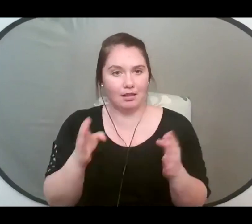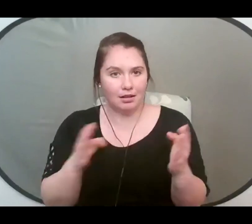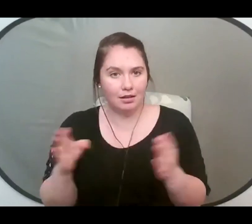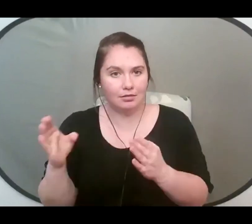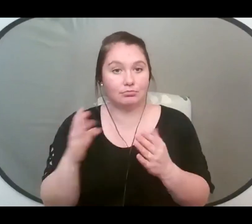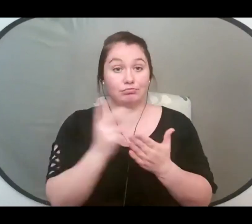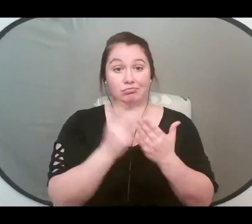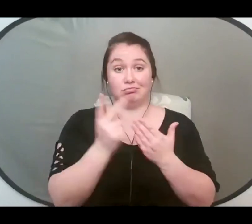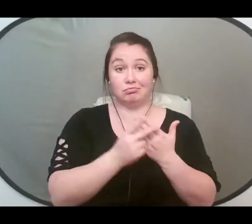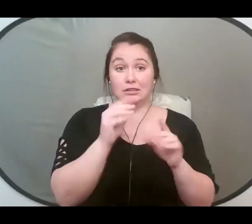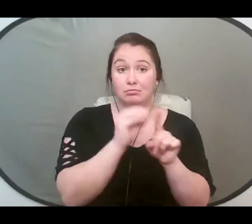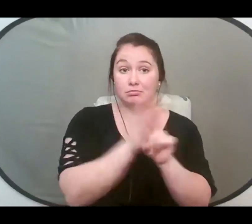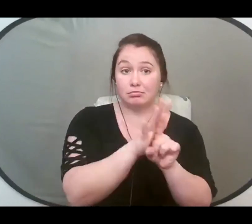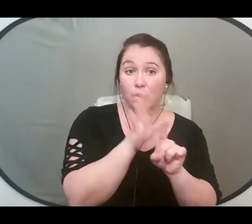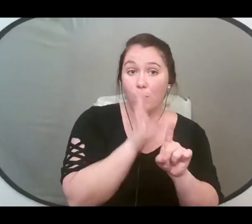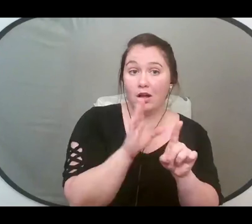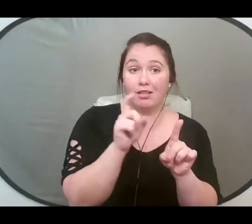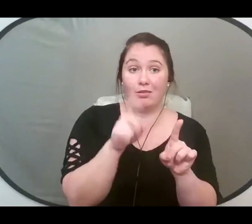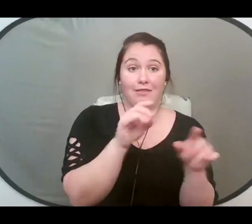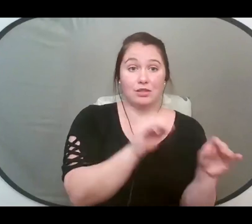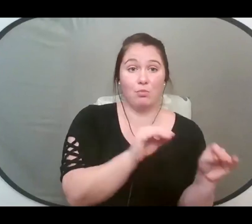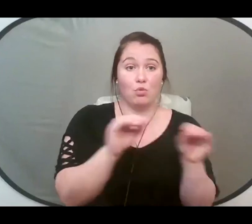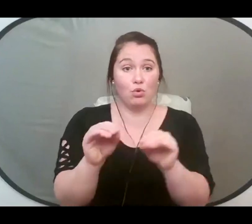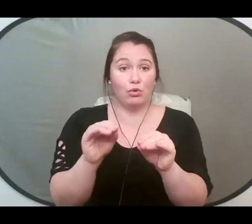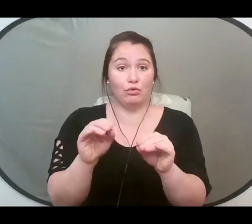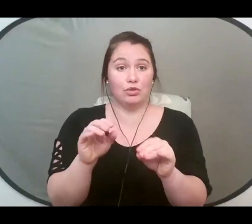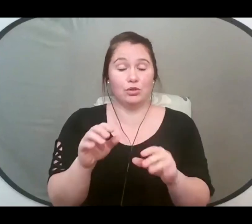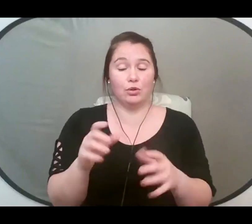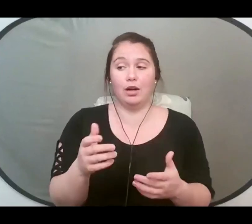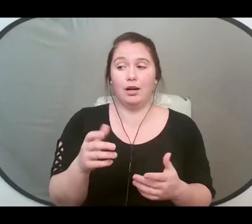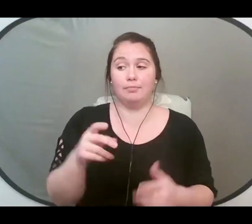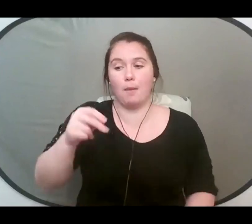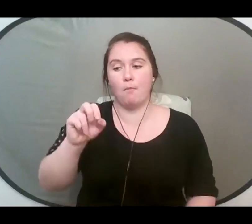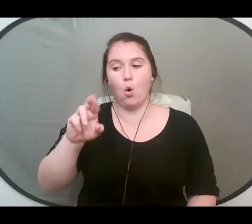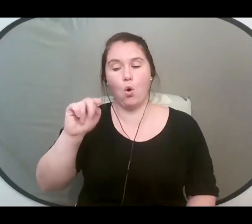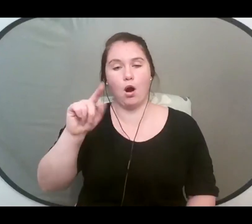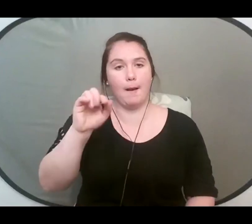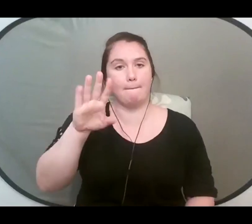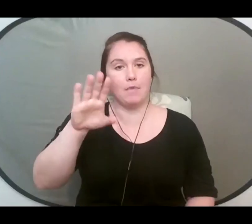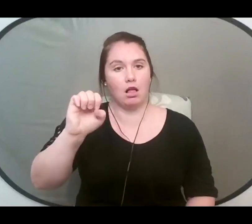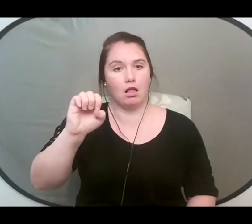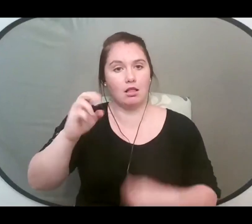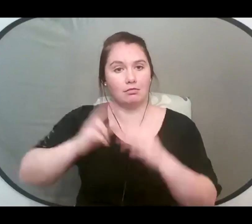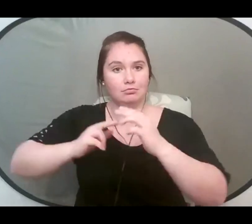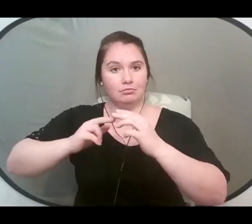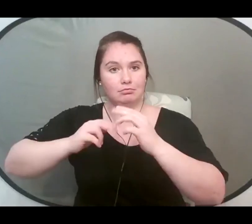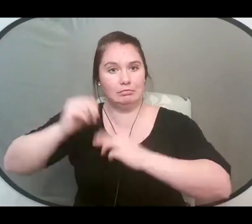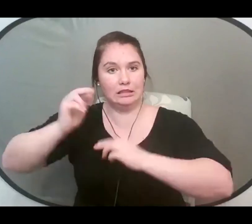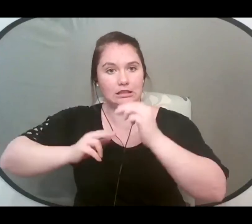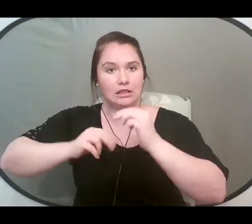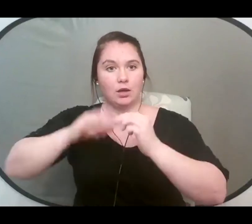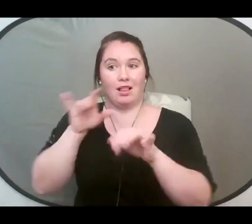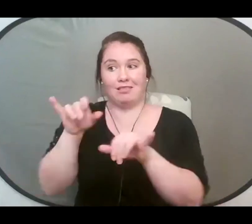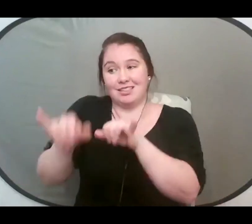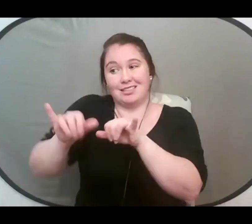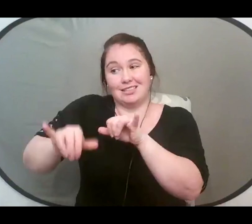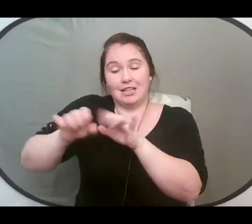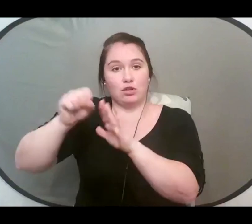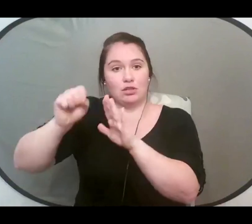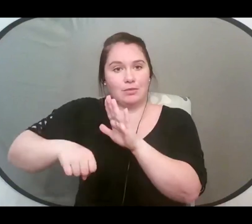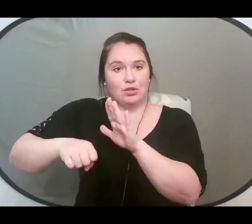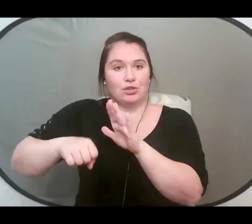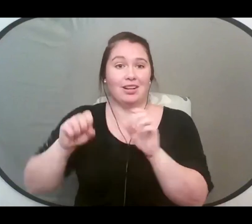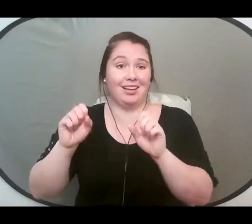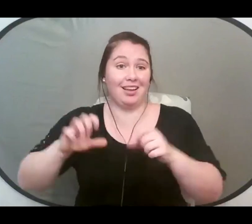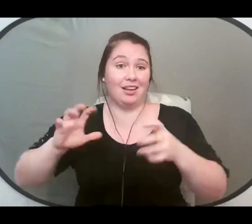be impacted as they might have to move into a portable for a semester or for a year, and that could, you know, be somewhat